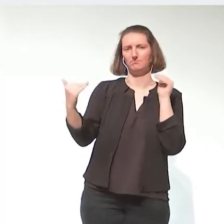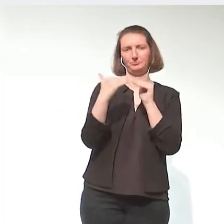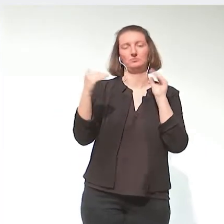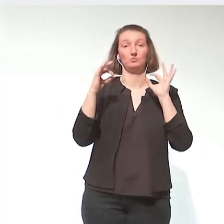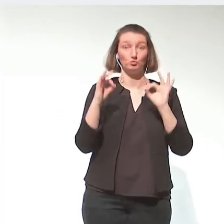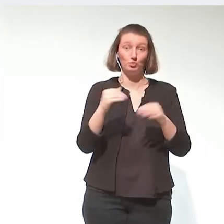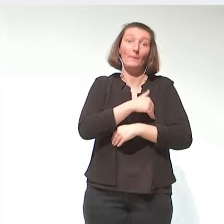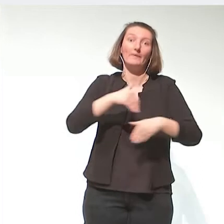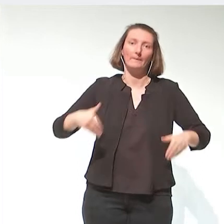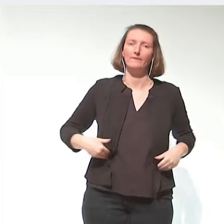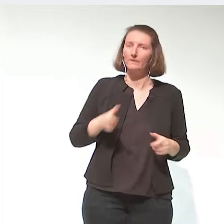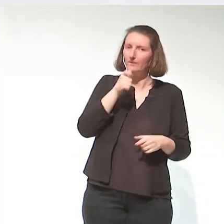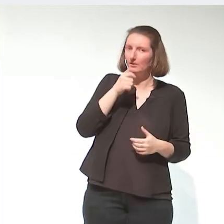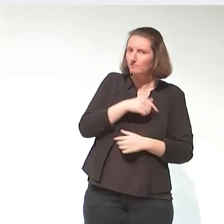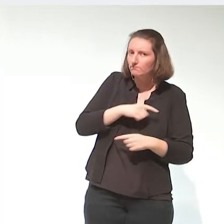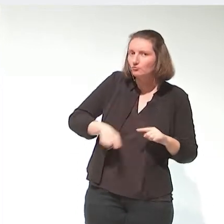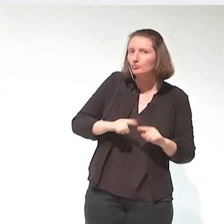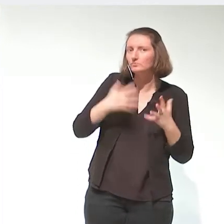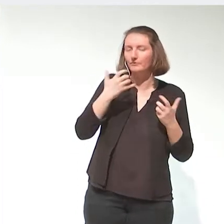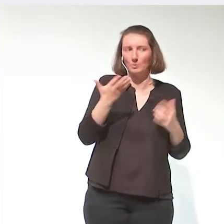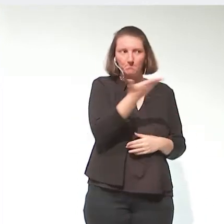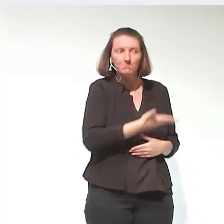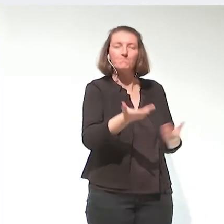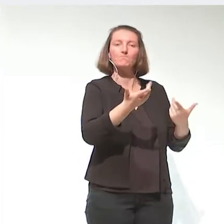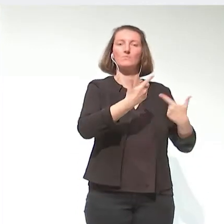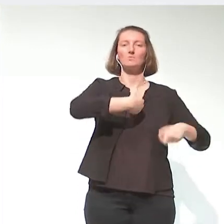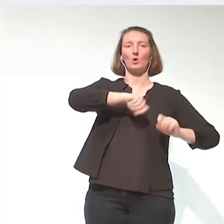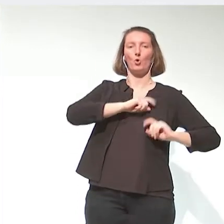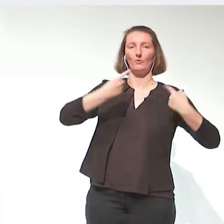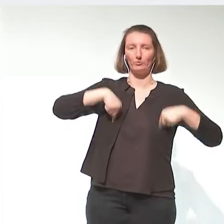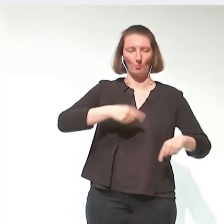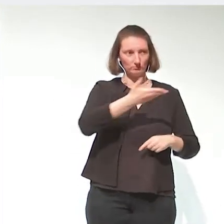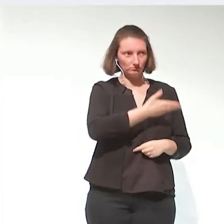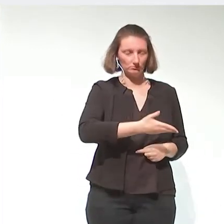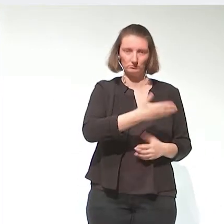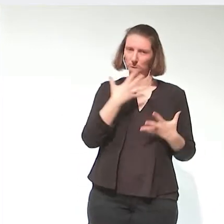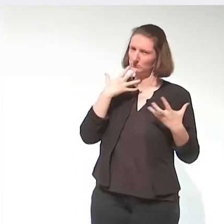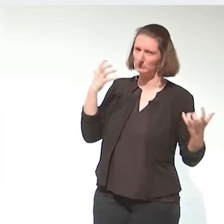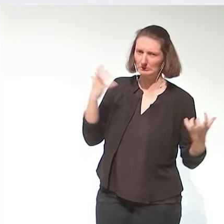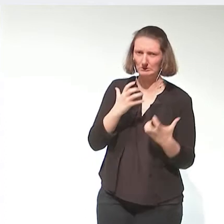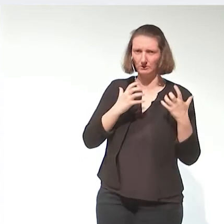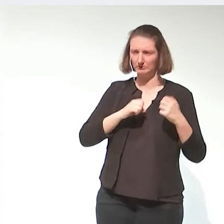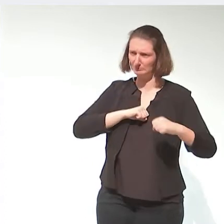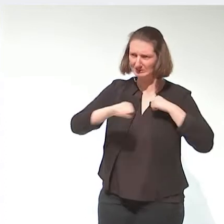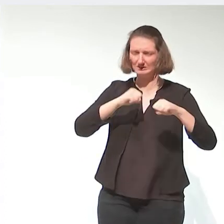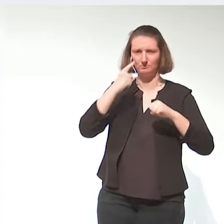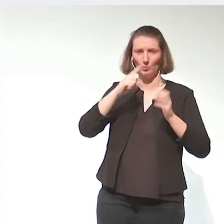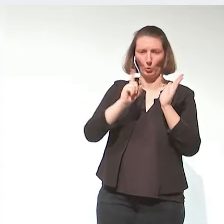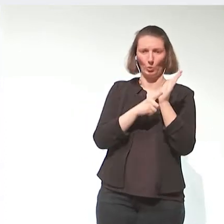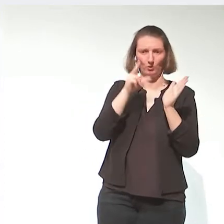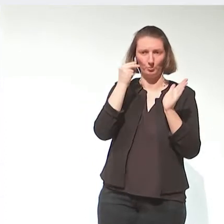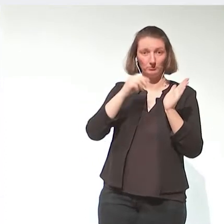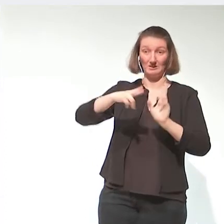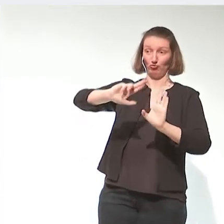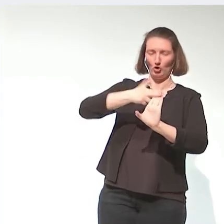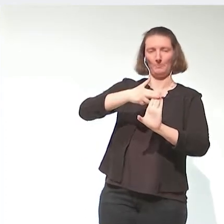our society. And the Spanish government wants to very much to make sure that